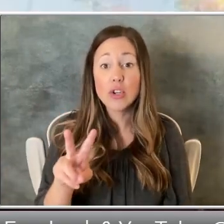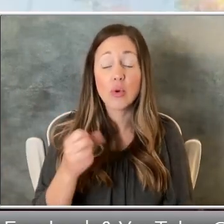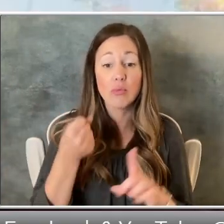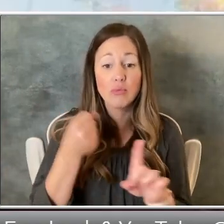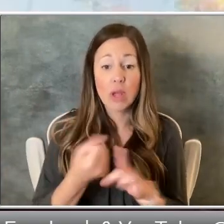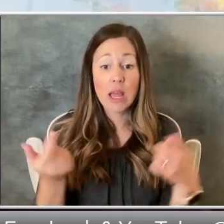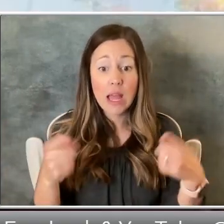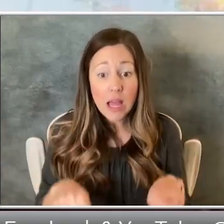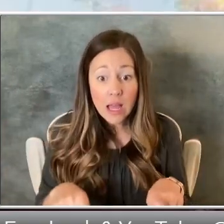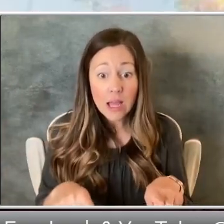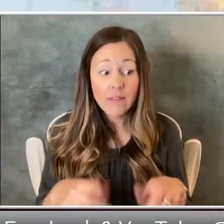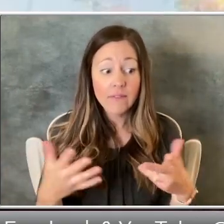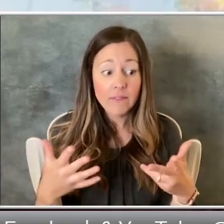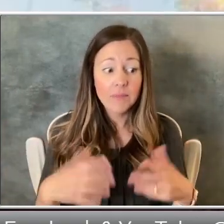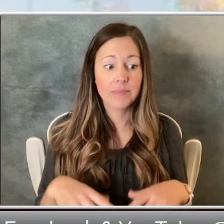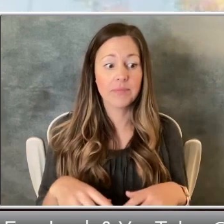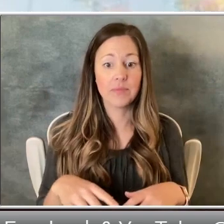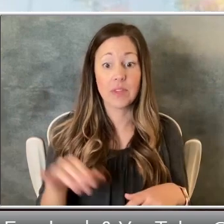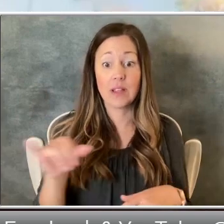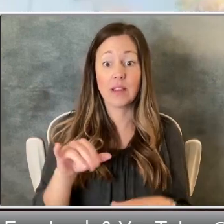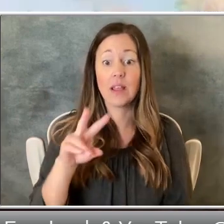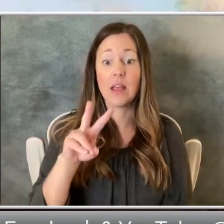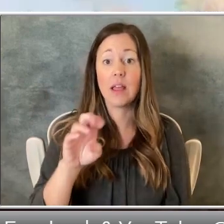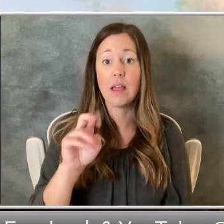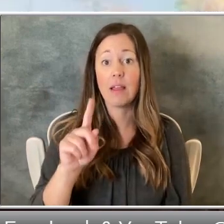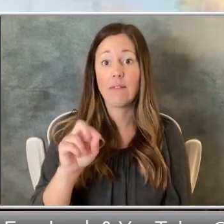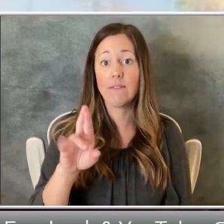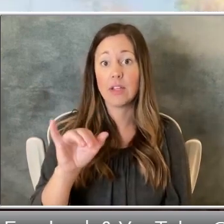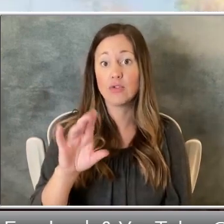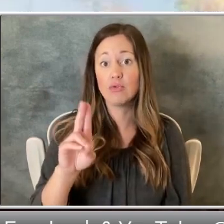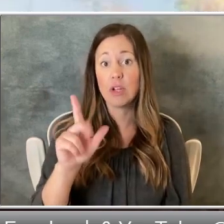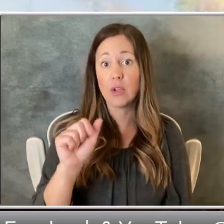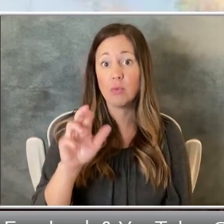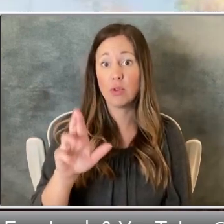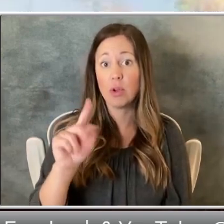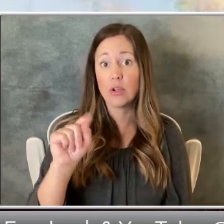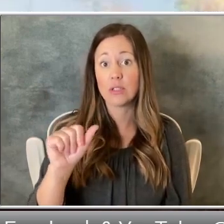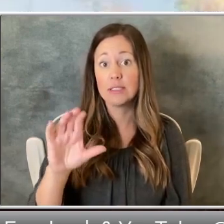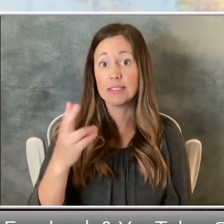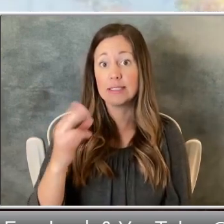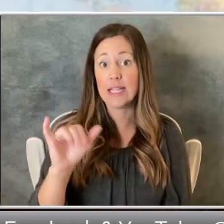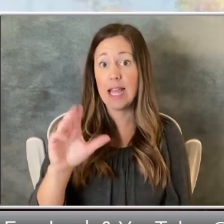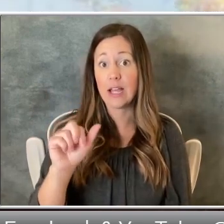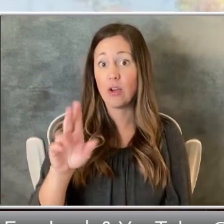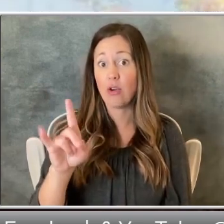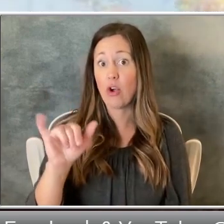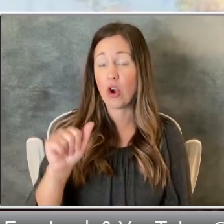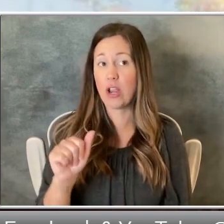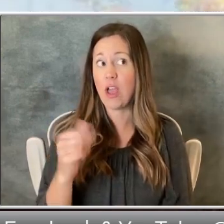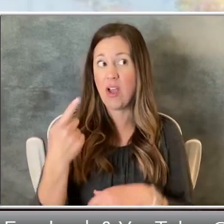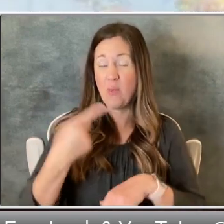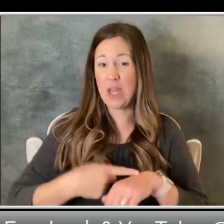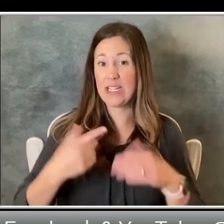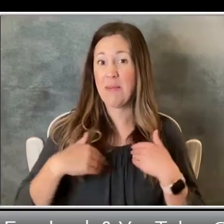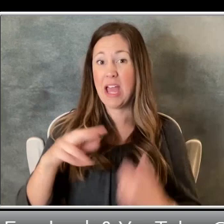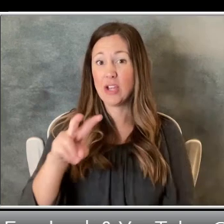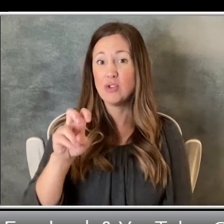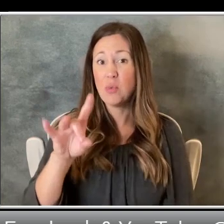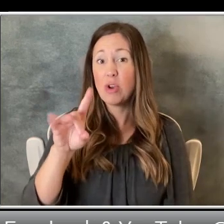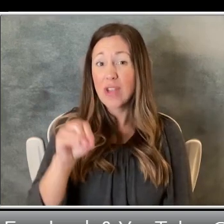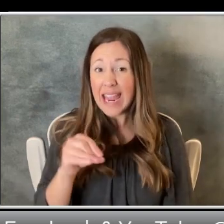of like a ventricular tachycardia. And I, at one point, had reached like 280 beats per